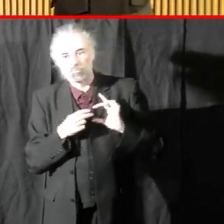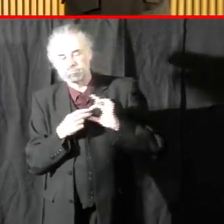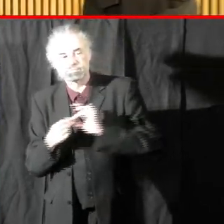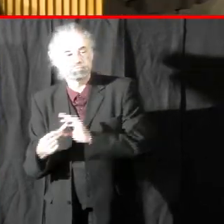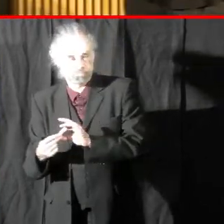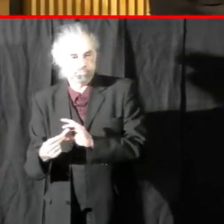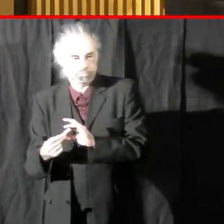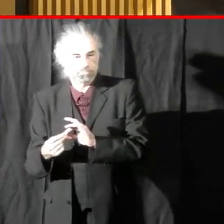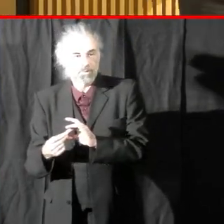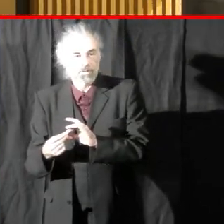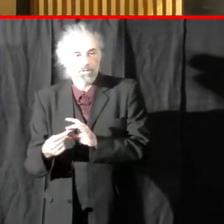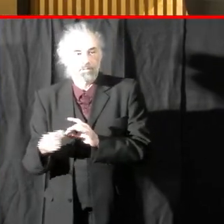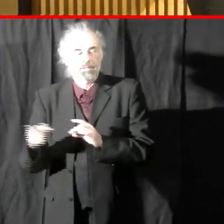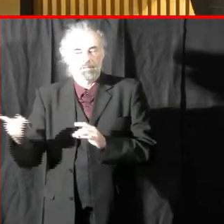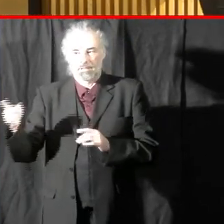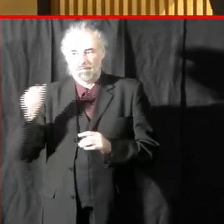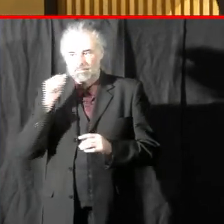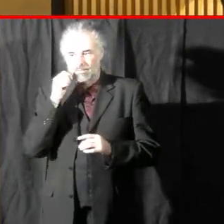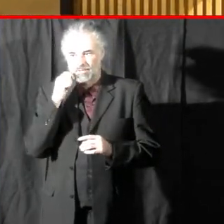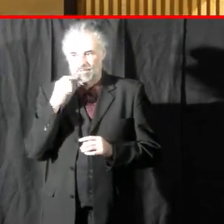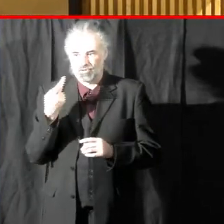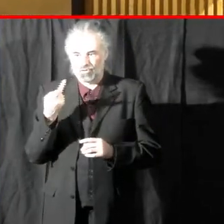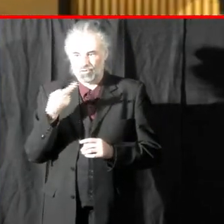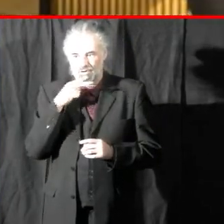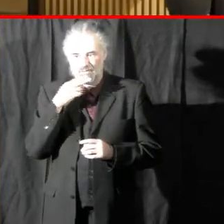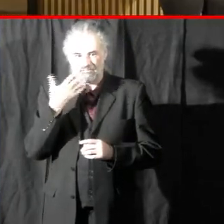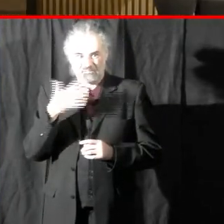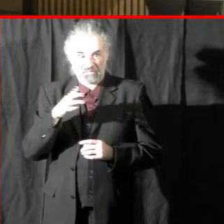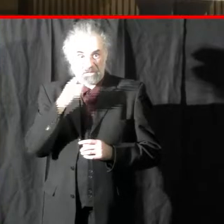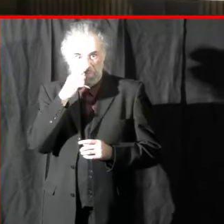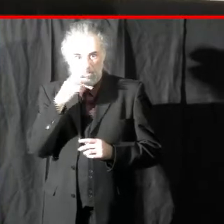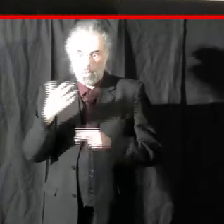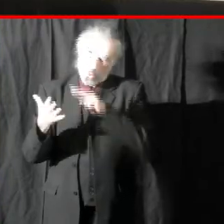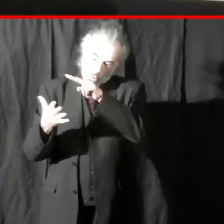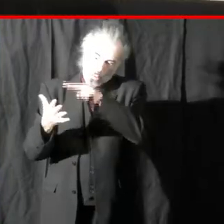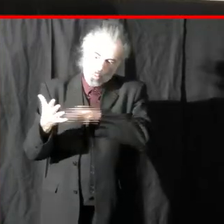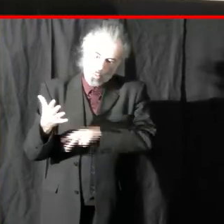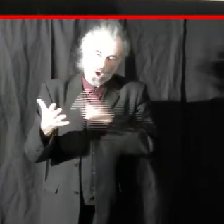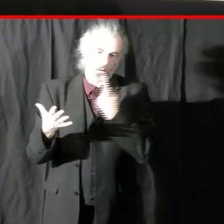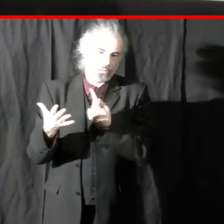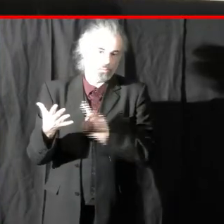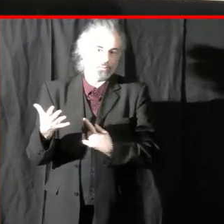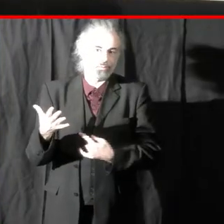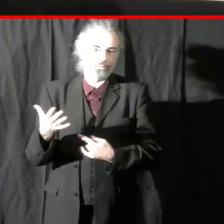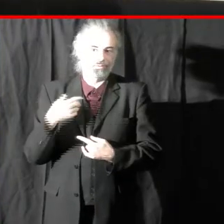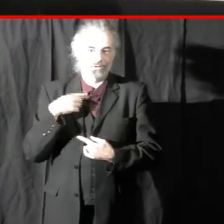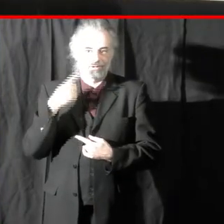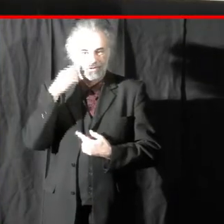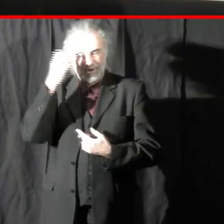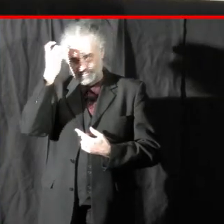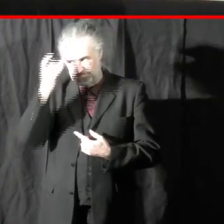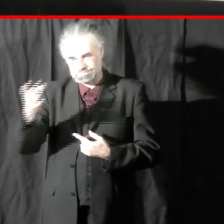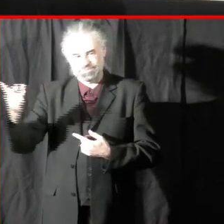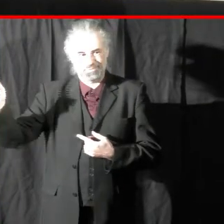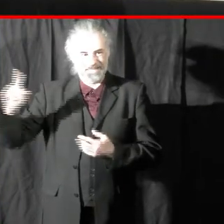will do his best with the 250 plus of you that are on there to get the messages through.